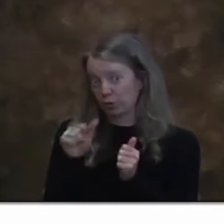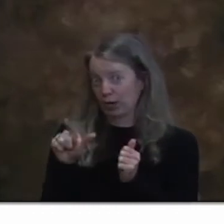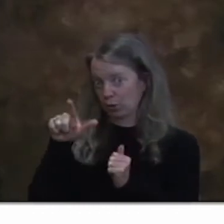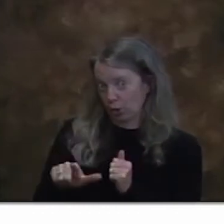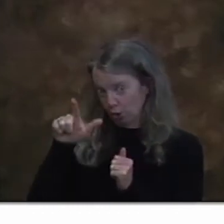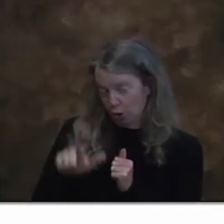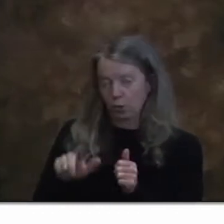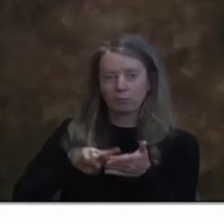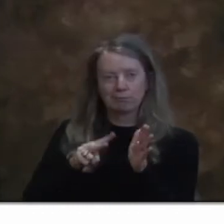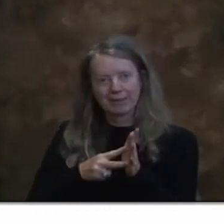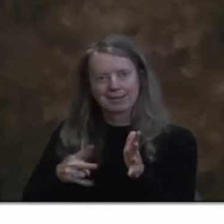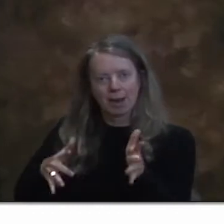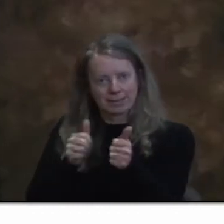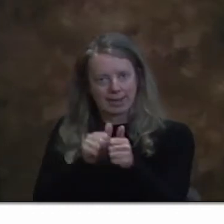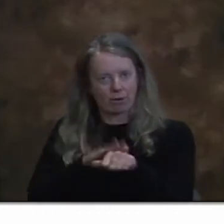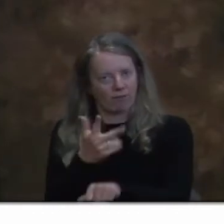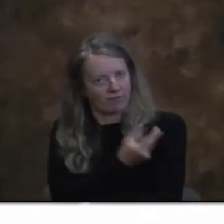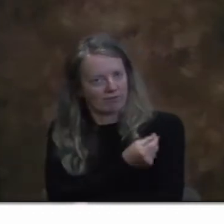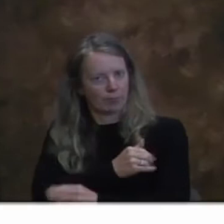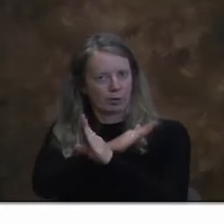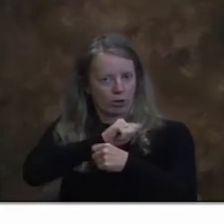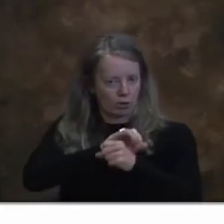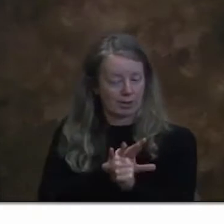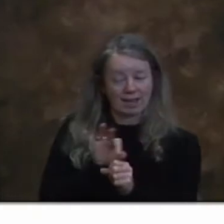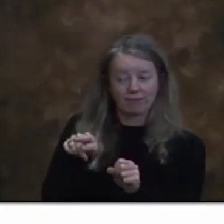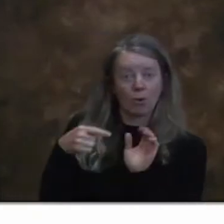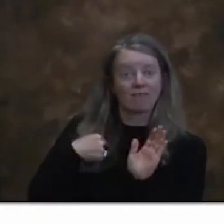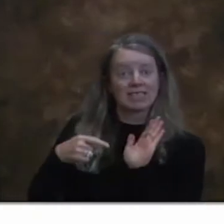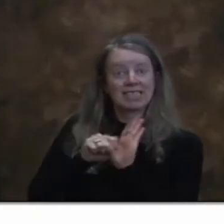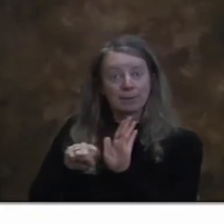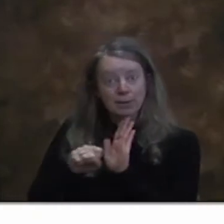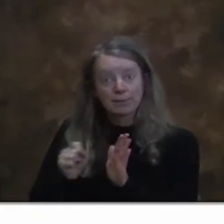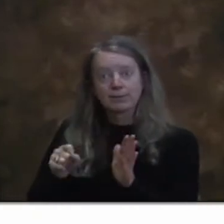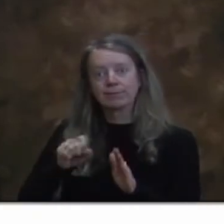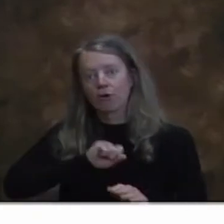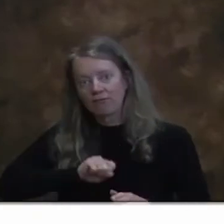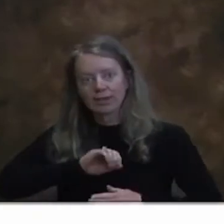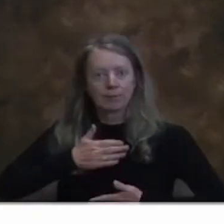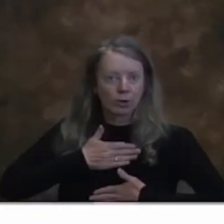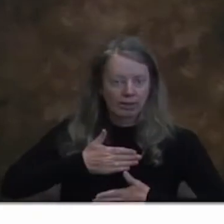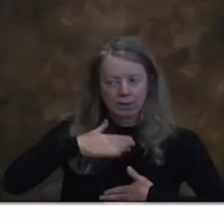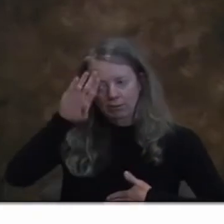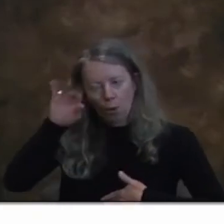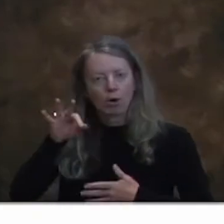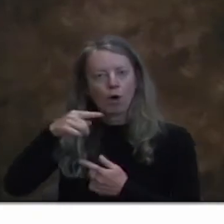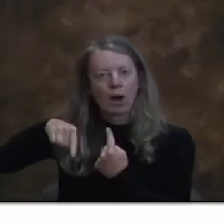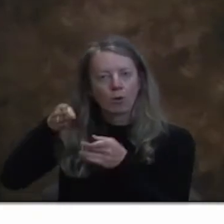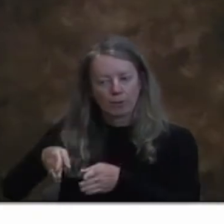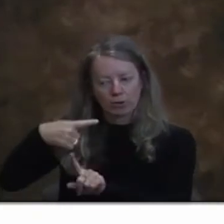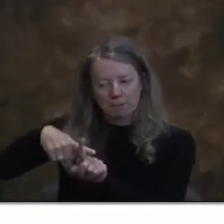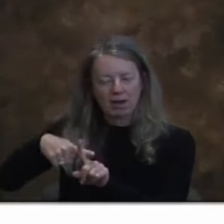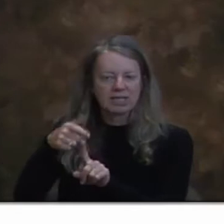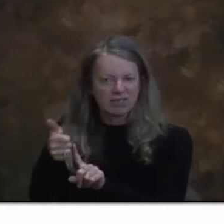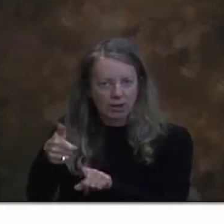to date on vaccines and get tested if you have symptoms or an exposure. I did want to note that the